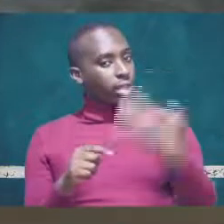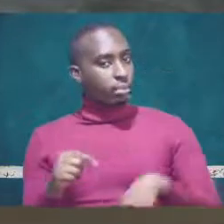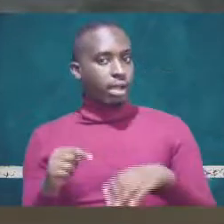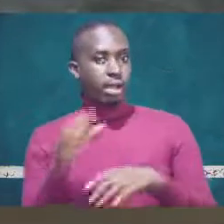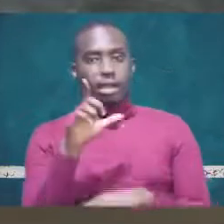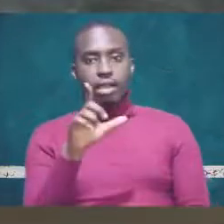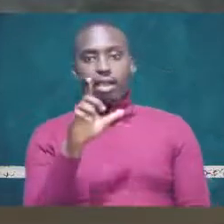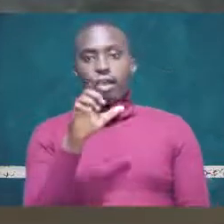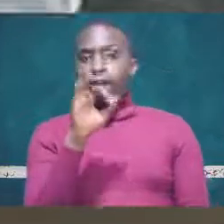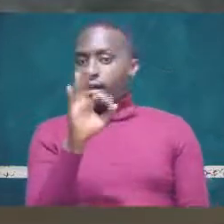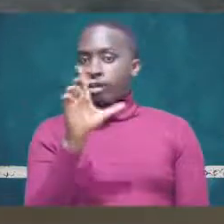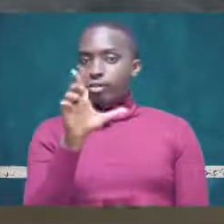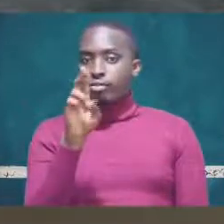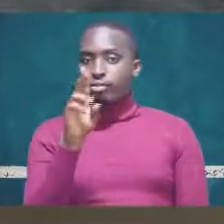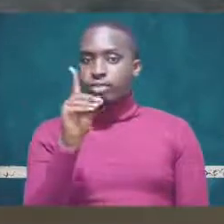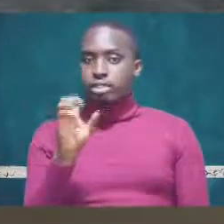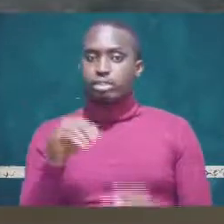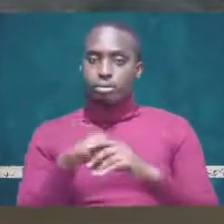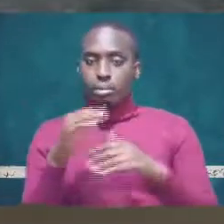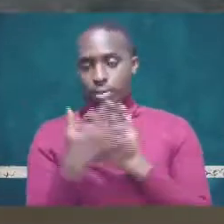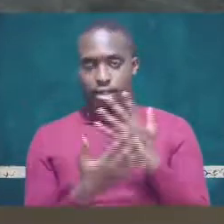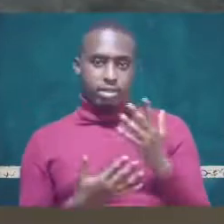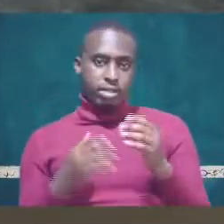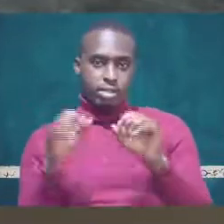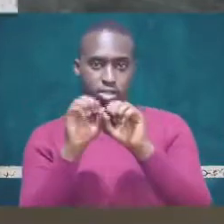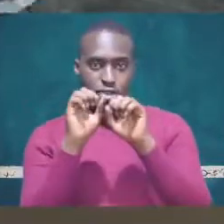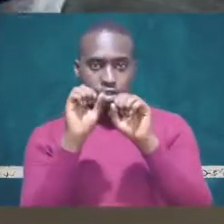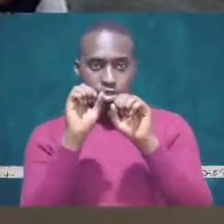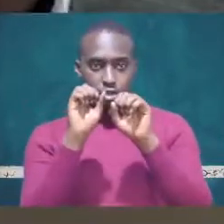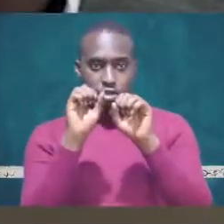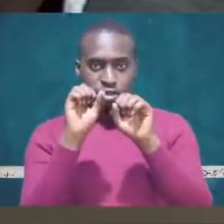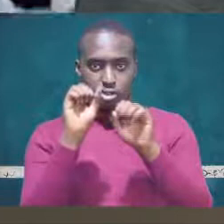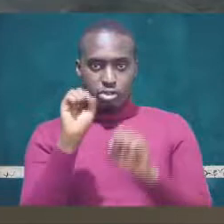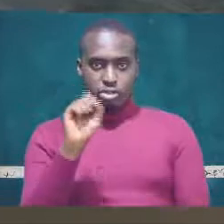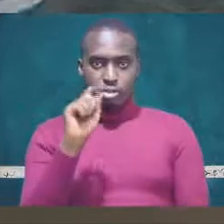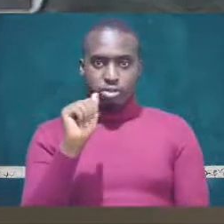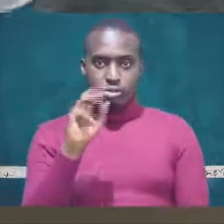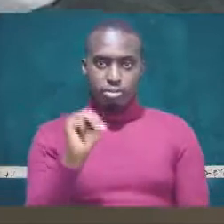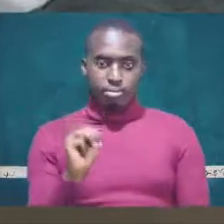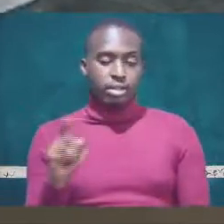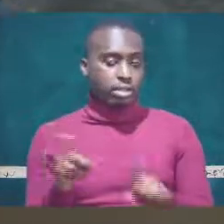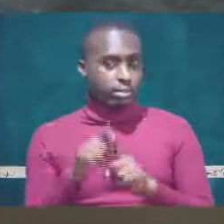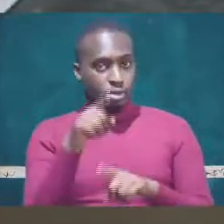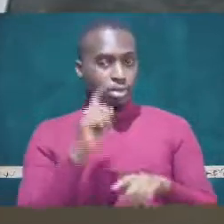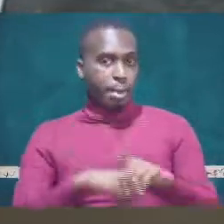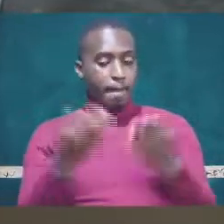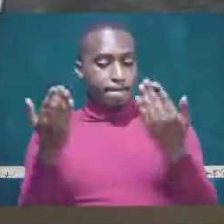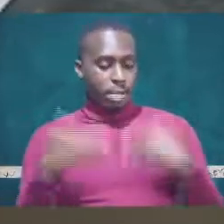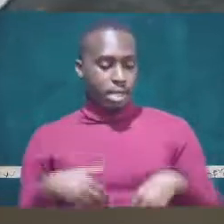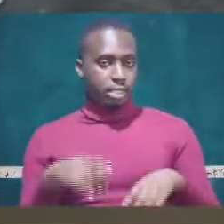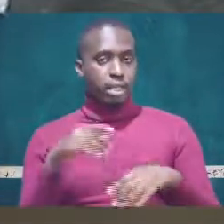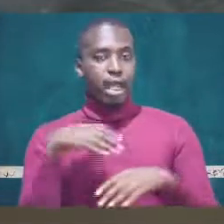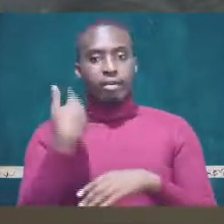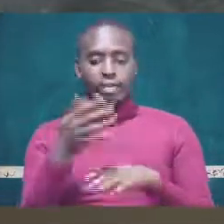fluid into the bloodstream. So it means that tissue fluid are eventually drains back